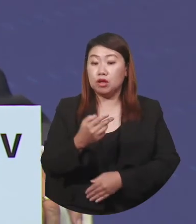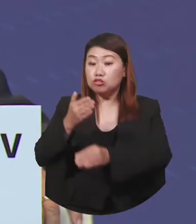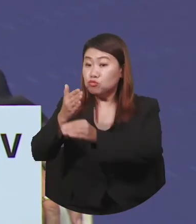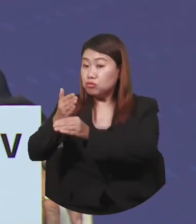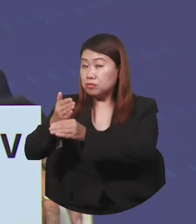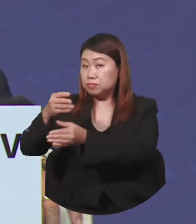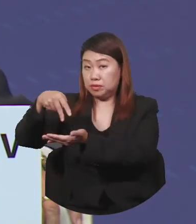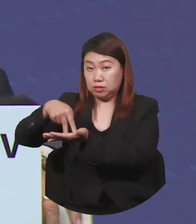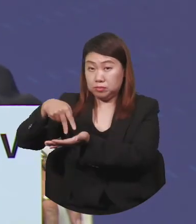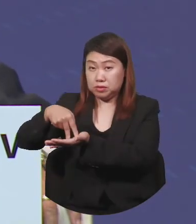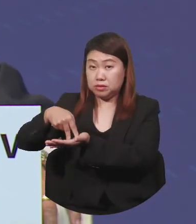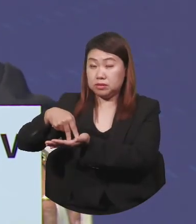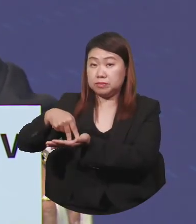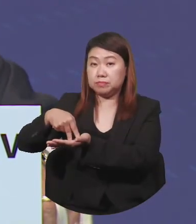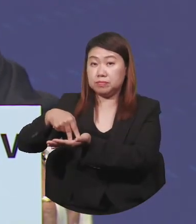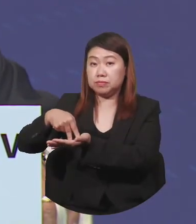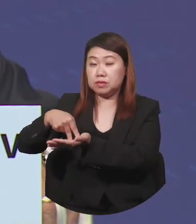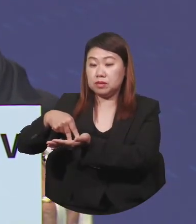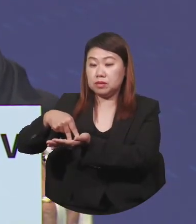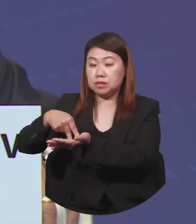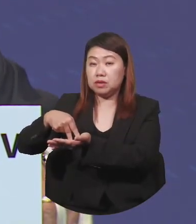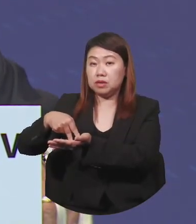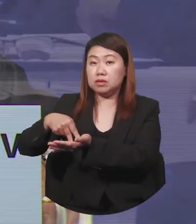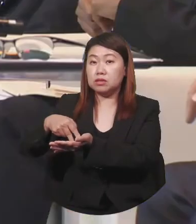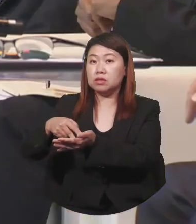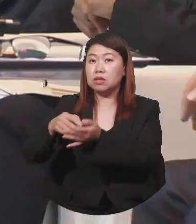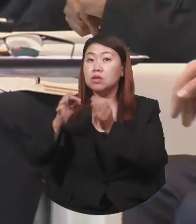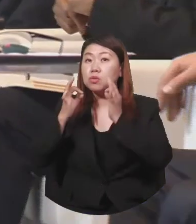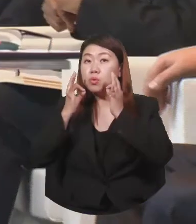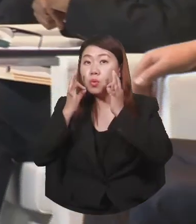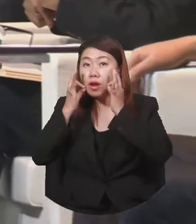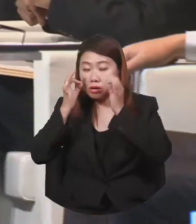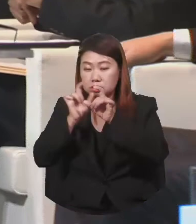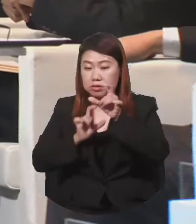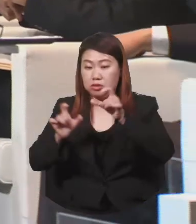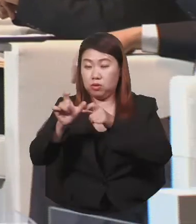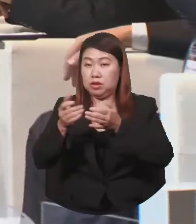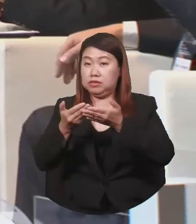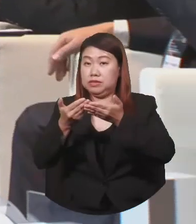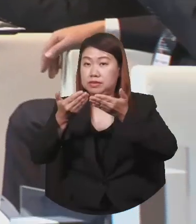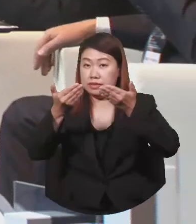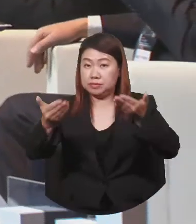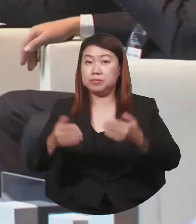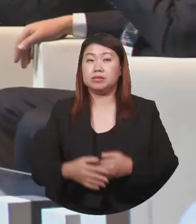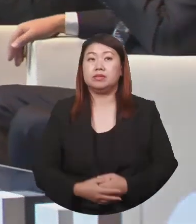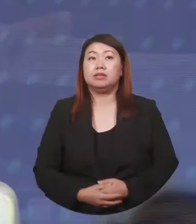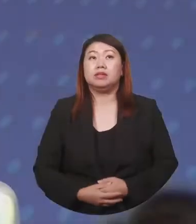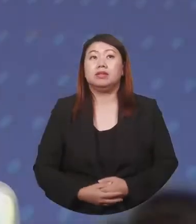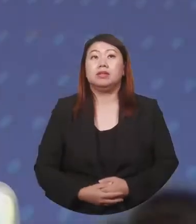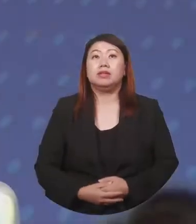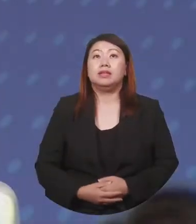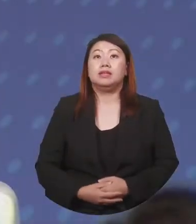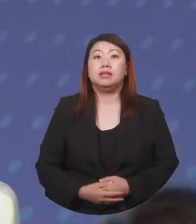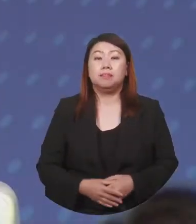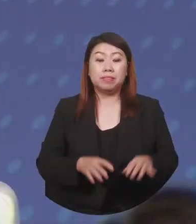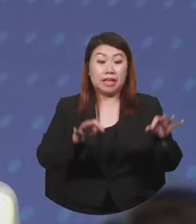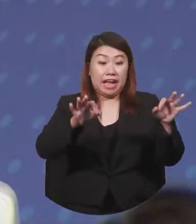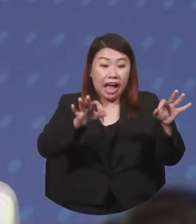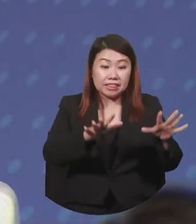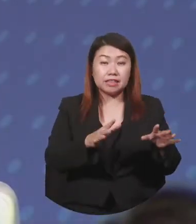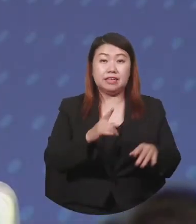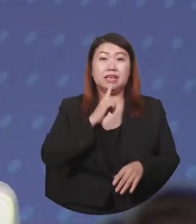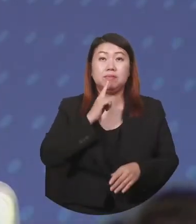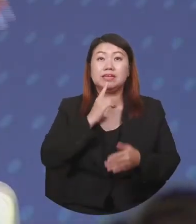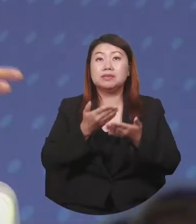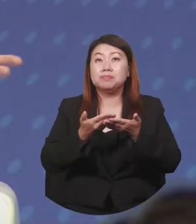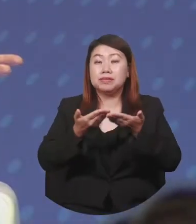party. Thank you. Thank you very much, sir. Naga? Yes, I'll be really quick. I think my takeaway